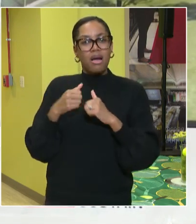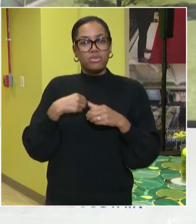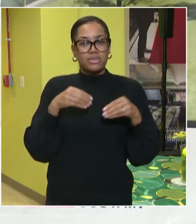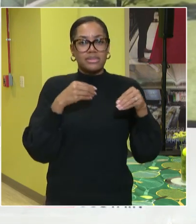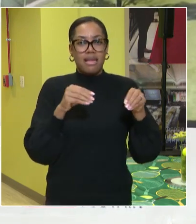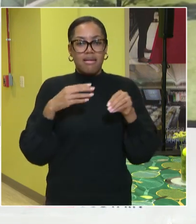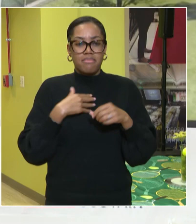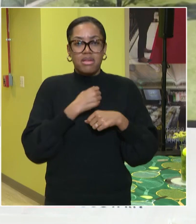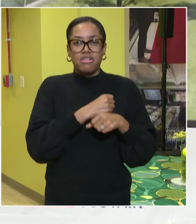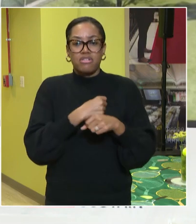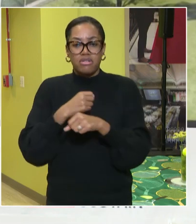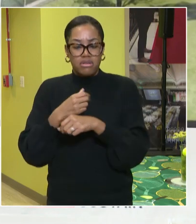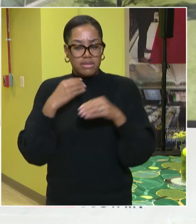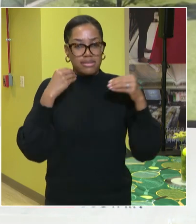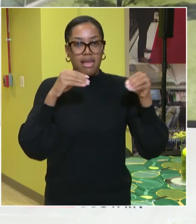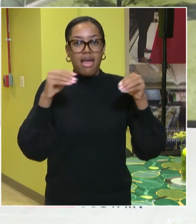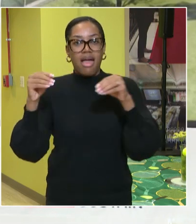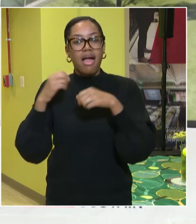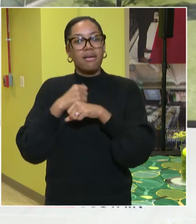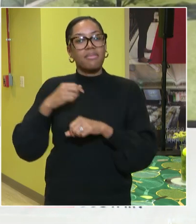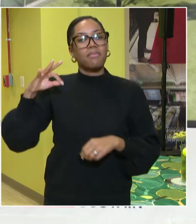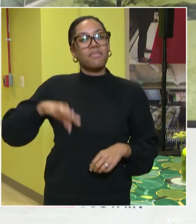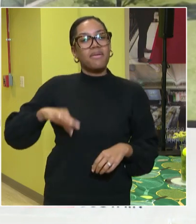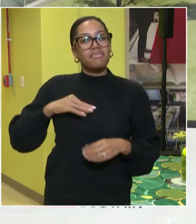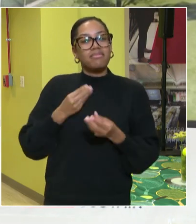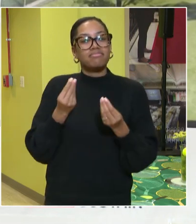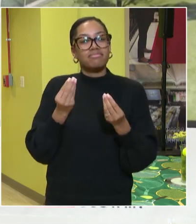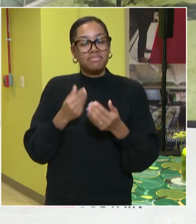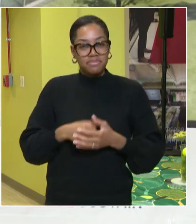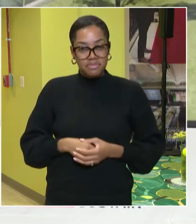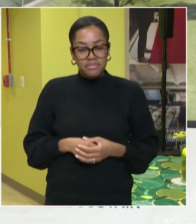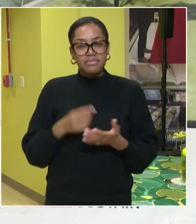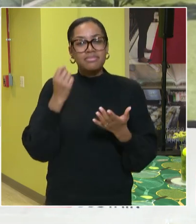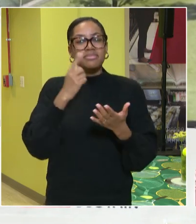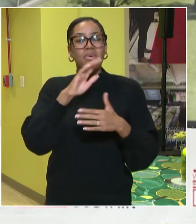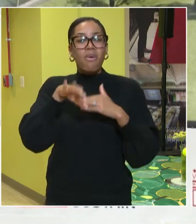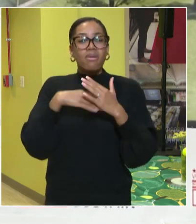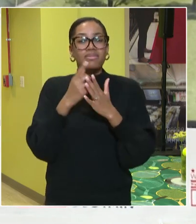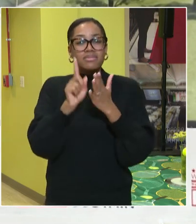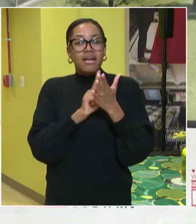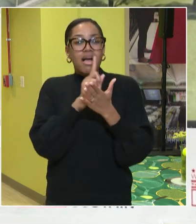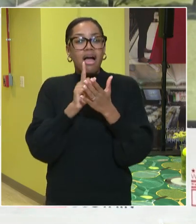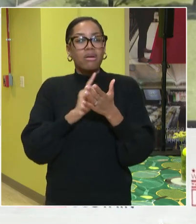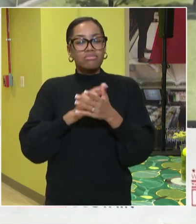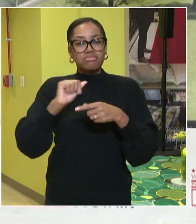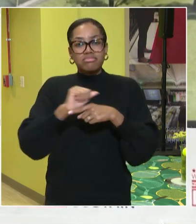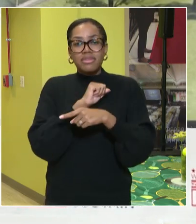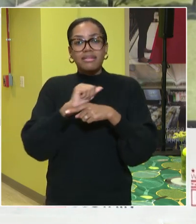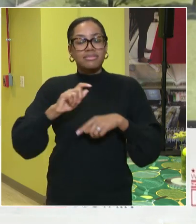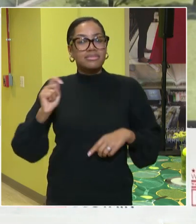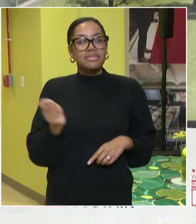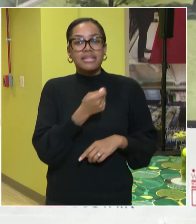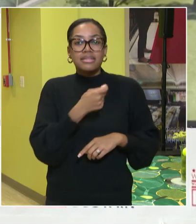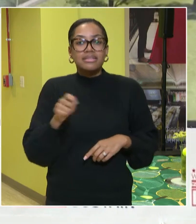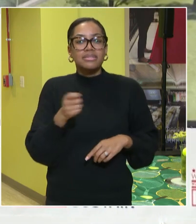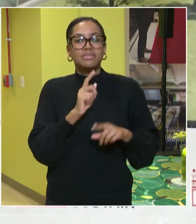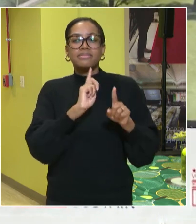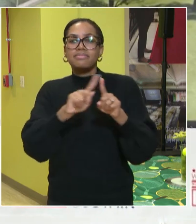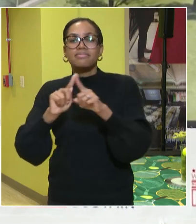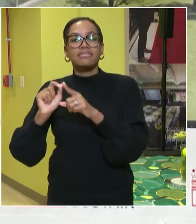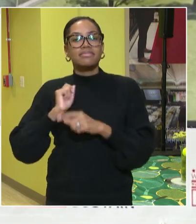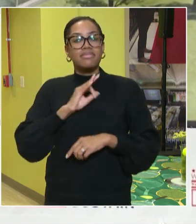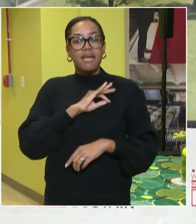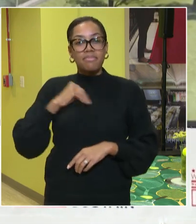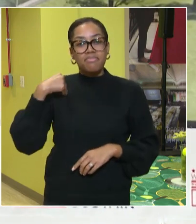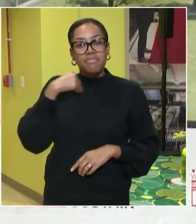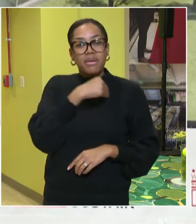All of my tennis coaches over the years teaching me the art of tennis, the countless hours spent with Ms. Sheba, Ms. Wilma, and other staff members rehearsing